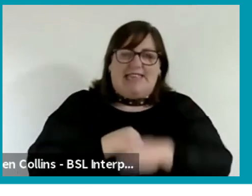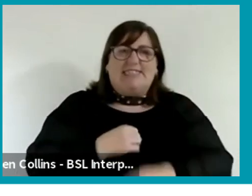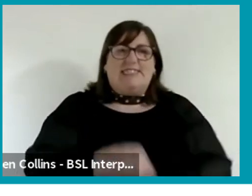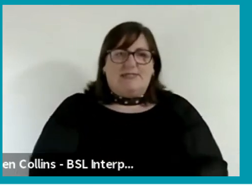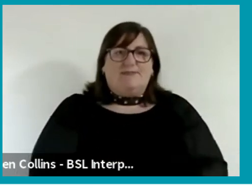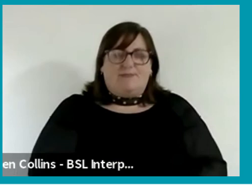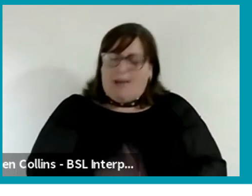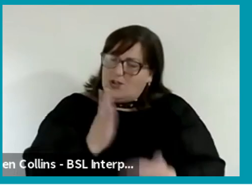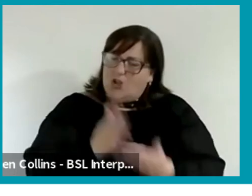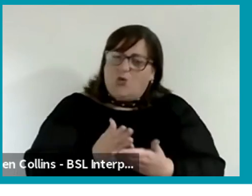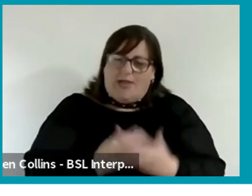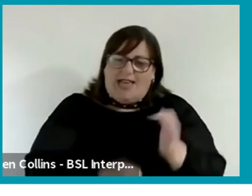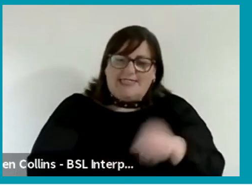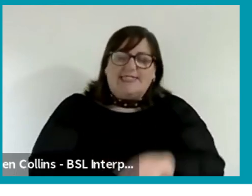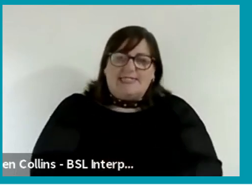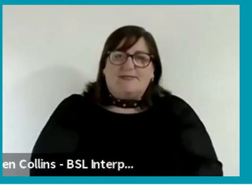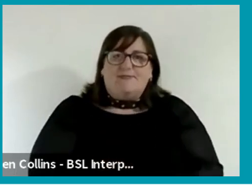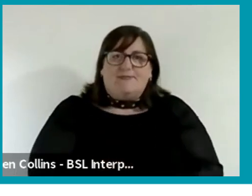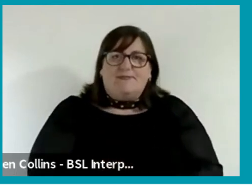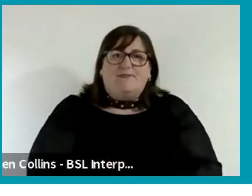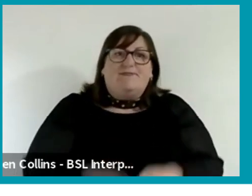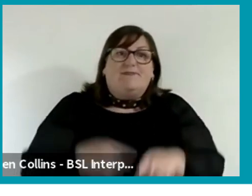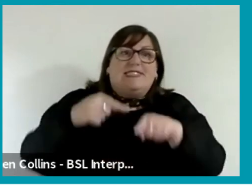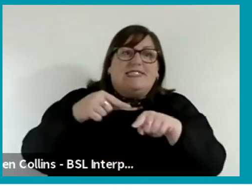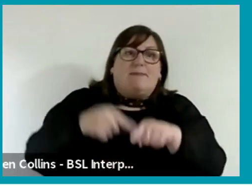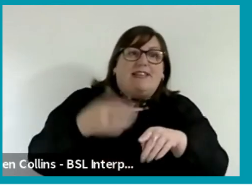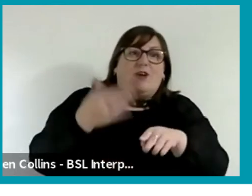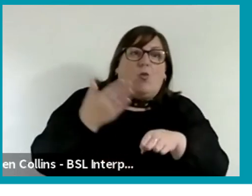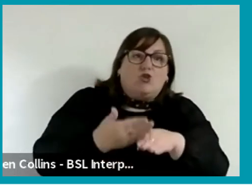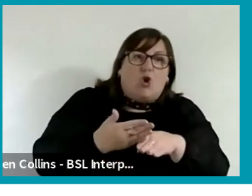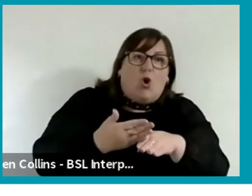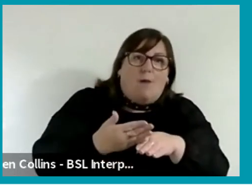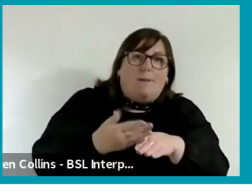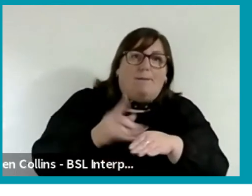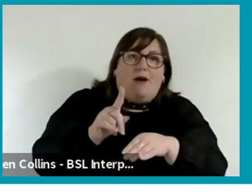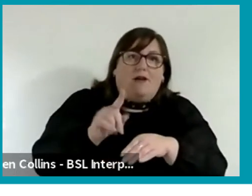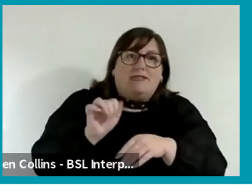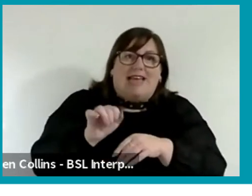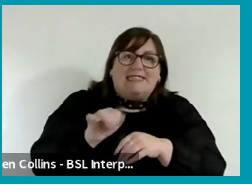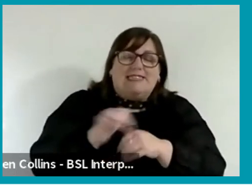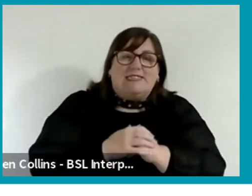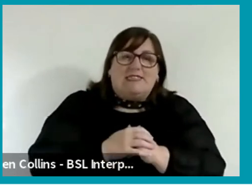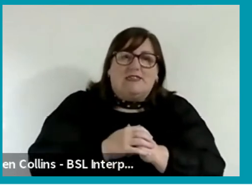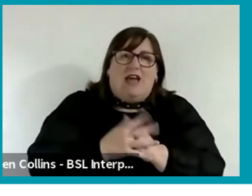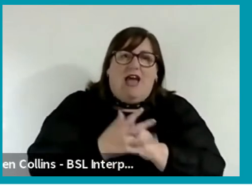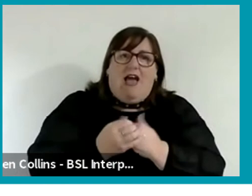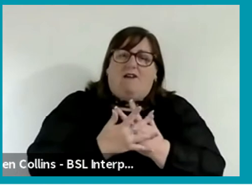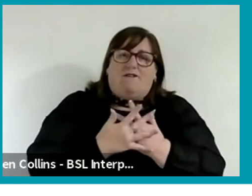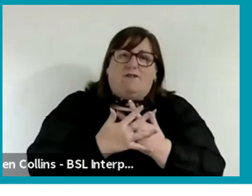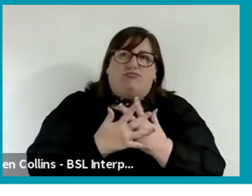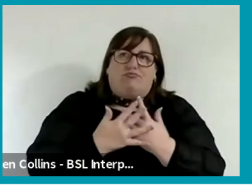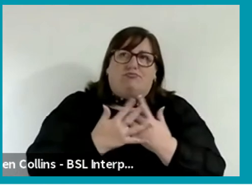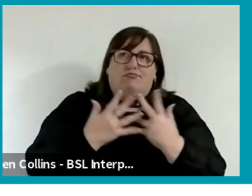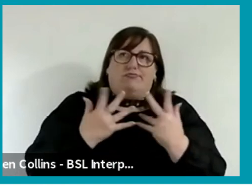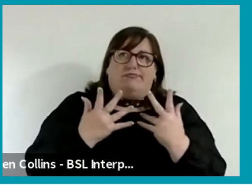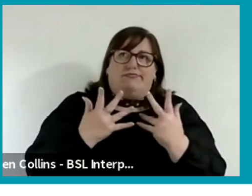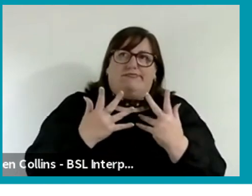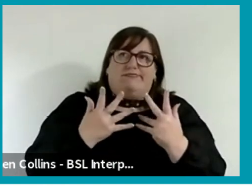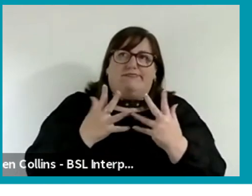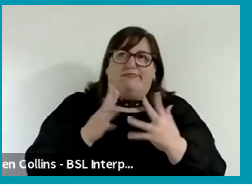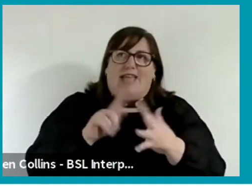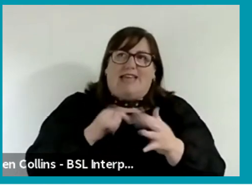working, absolutely. Again, depending on the job, but yes, it is. We've got loads of examples. We've got people that